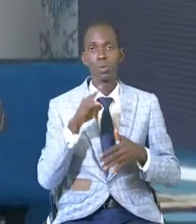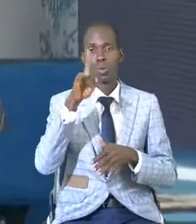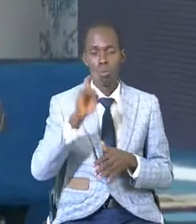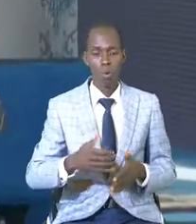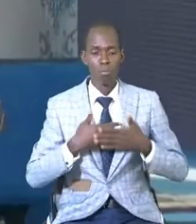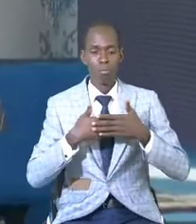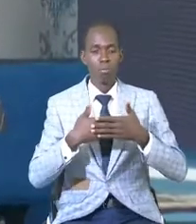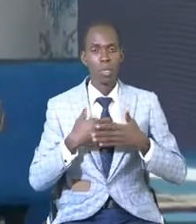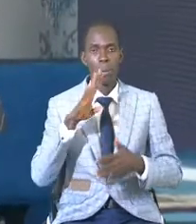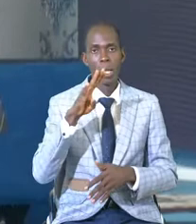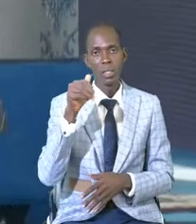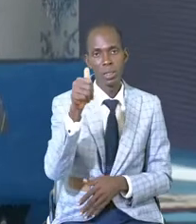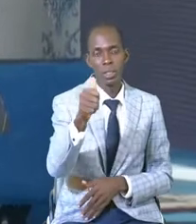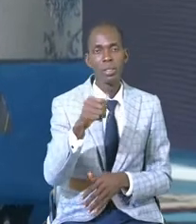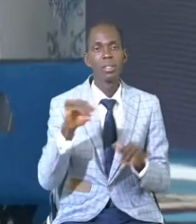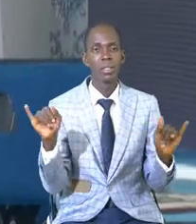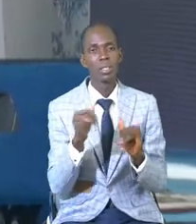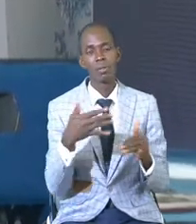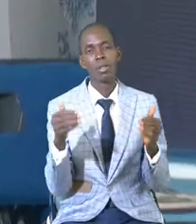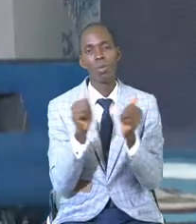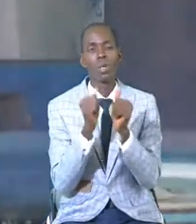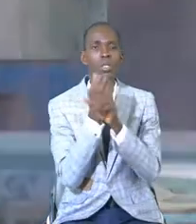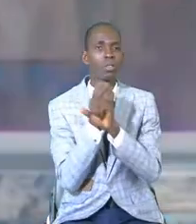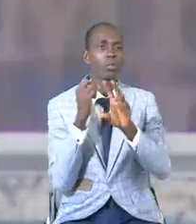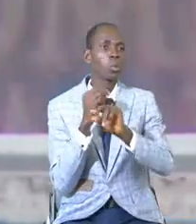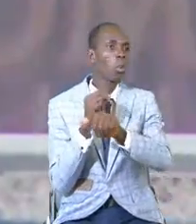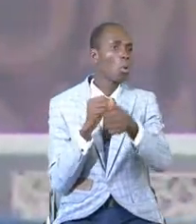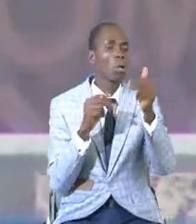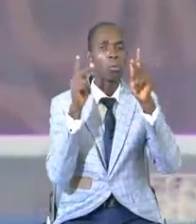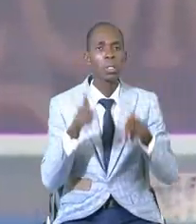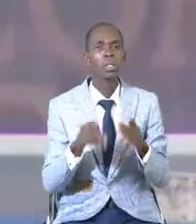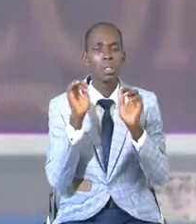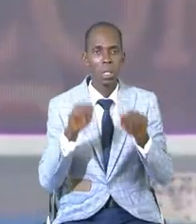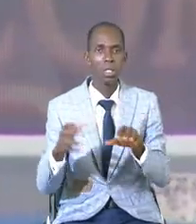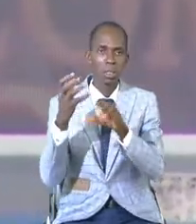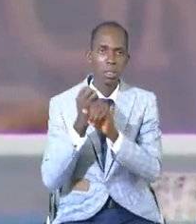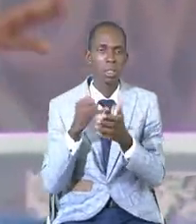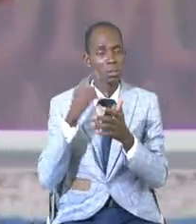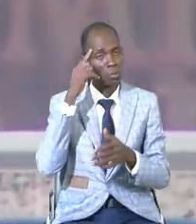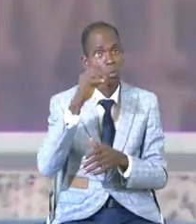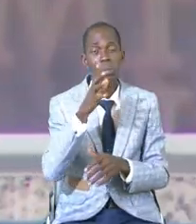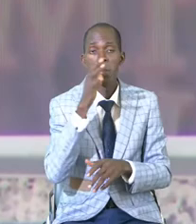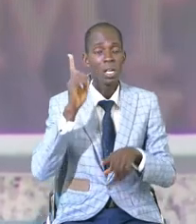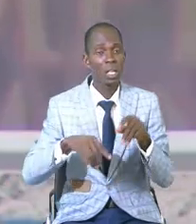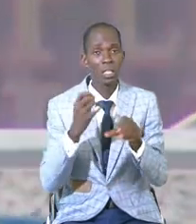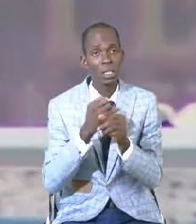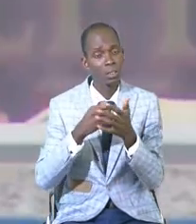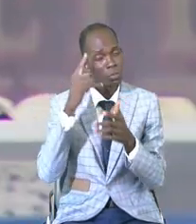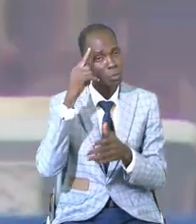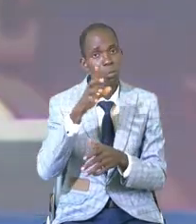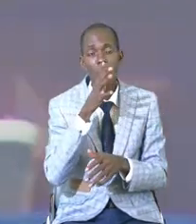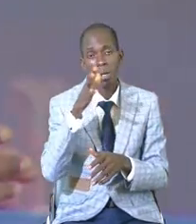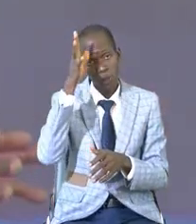The same thing with salvation. No other person can get it for you. Mama cannot get it for you. Papa cannot get it for you.